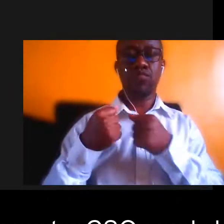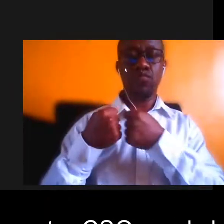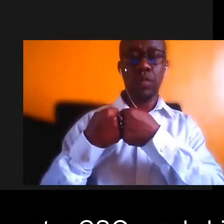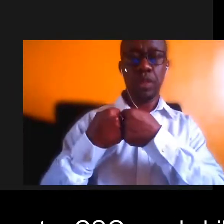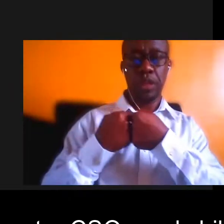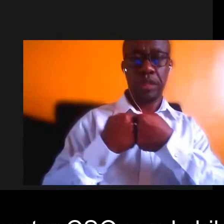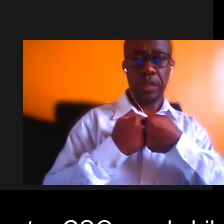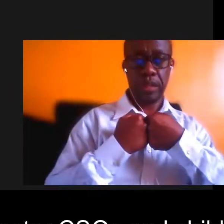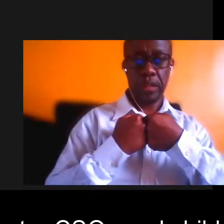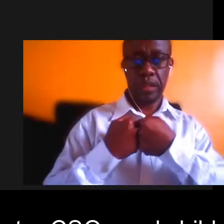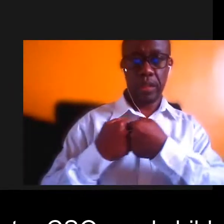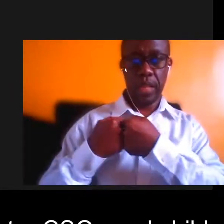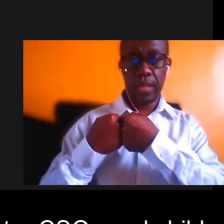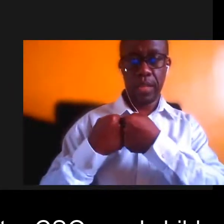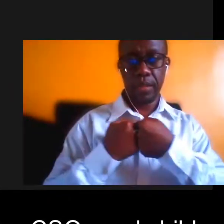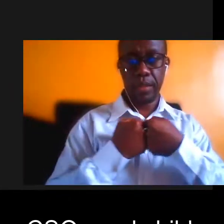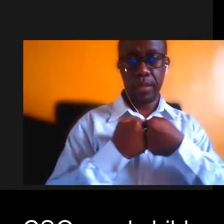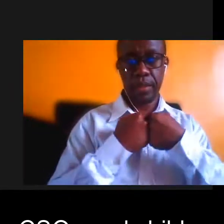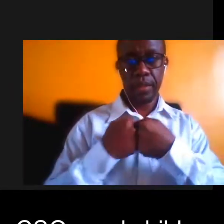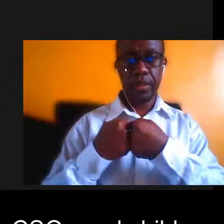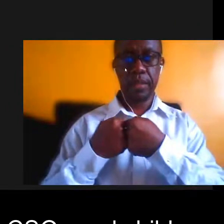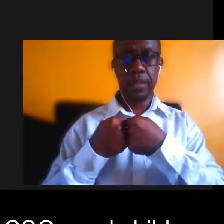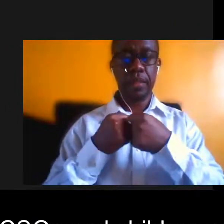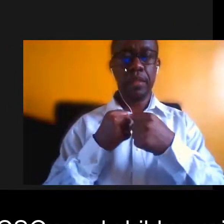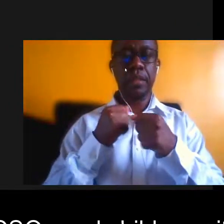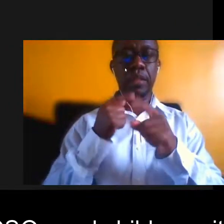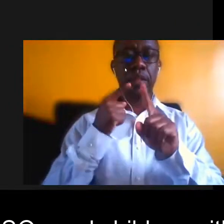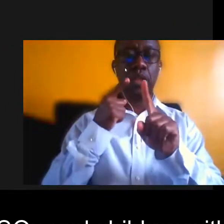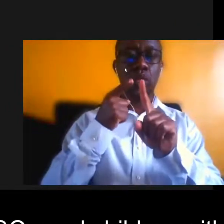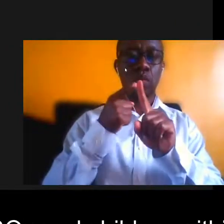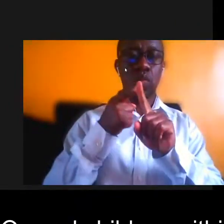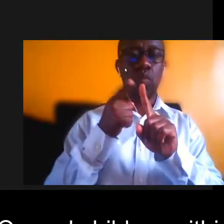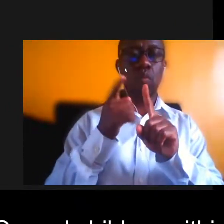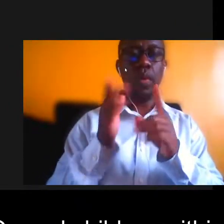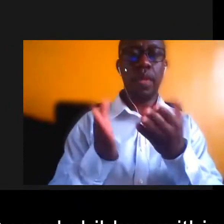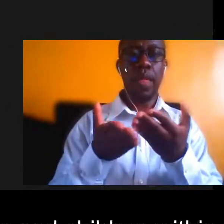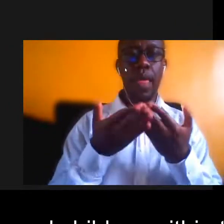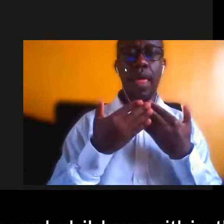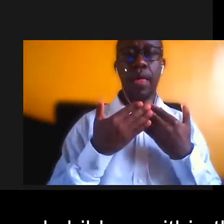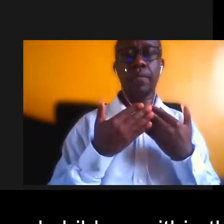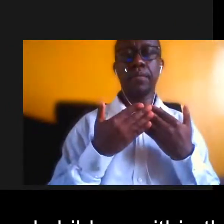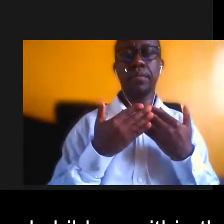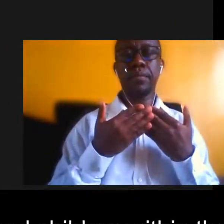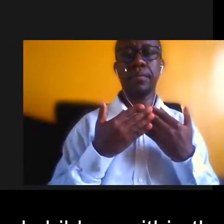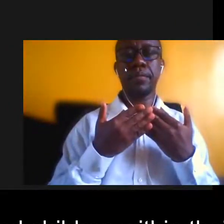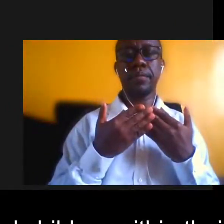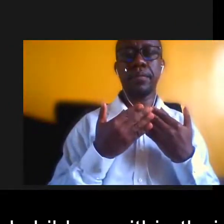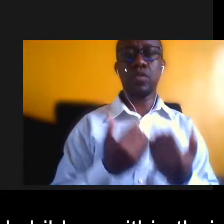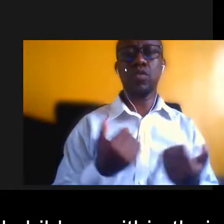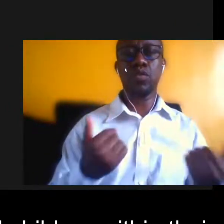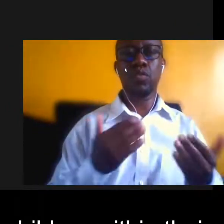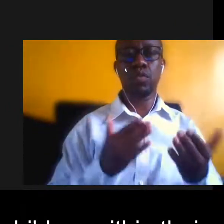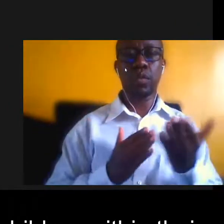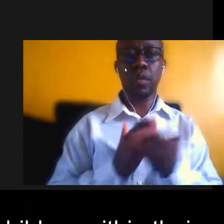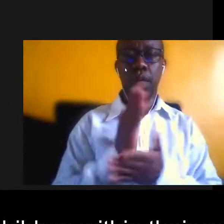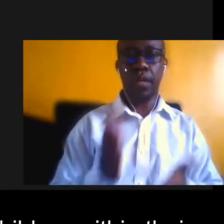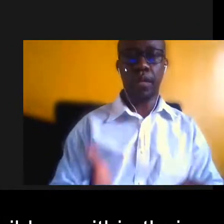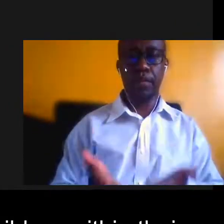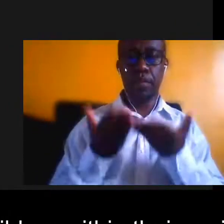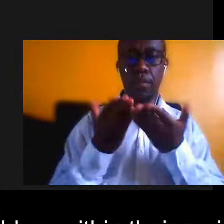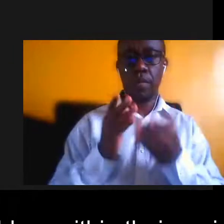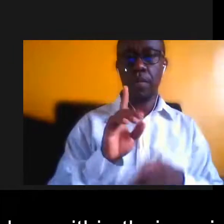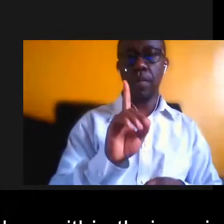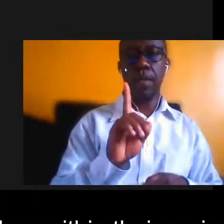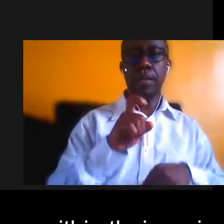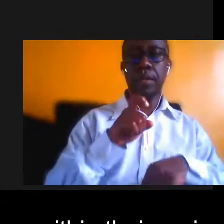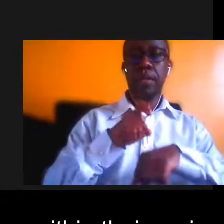toward the respect of children's rights. But when you see in different countries, there was a lot